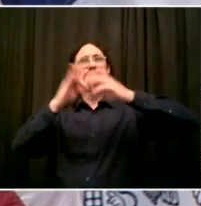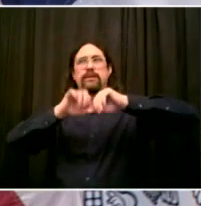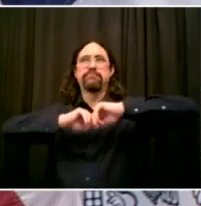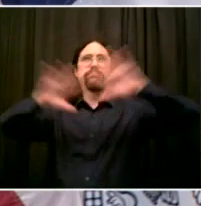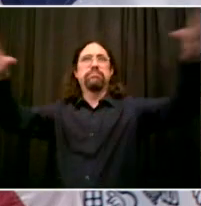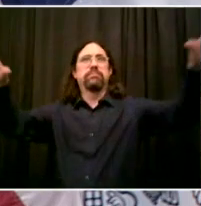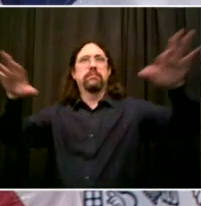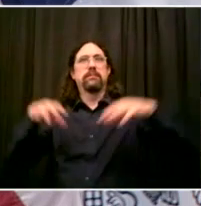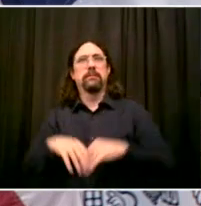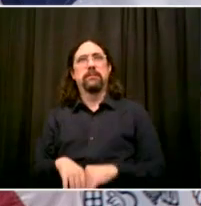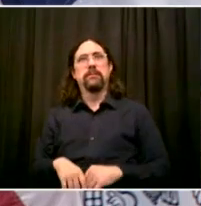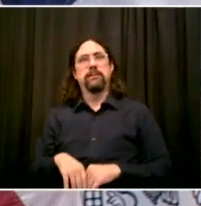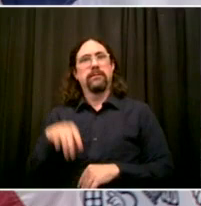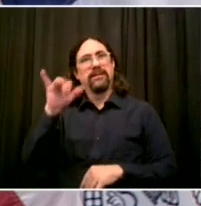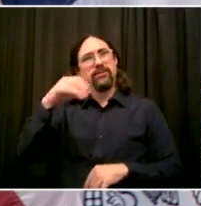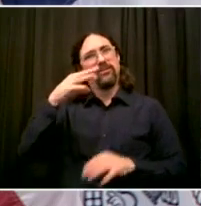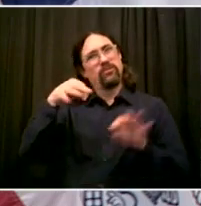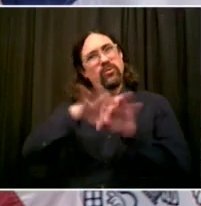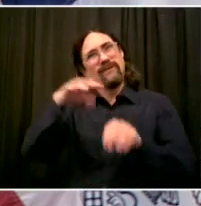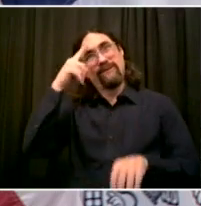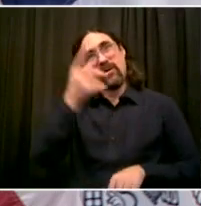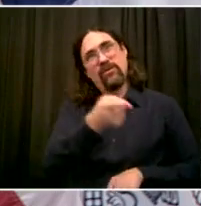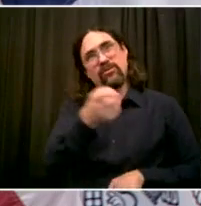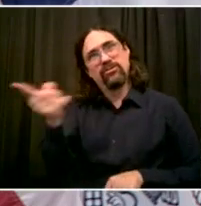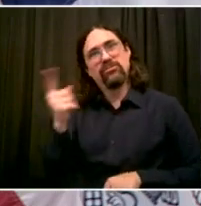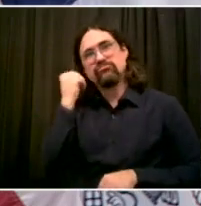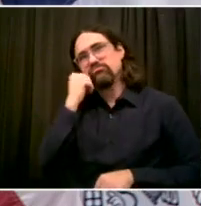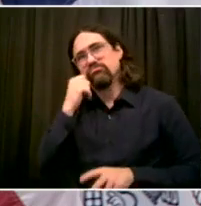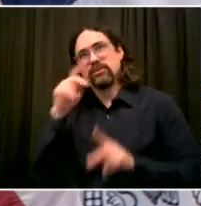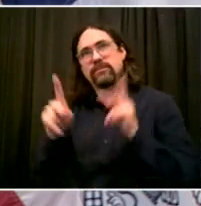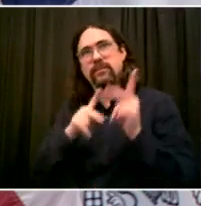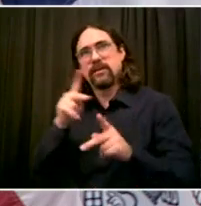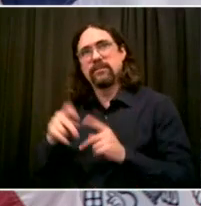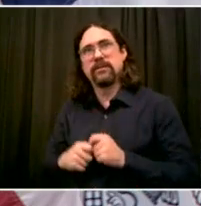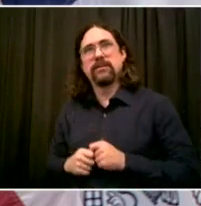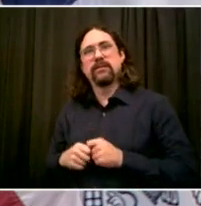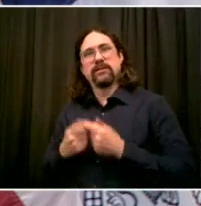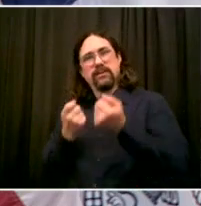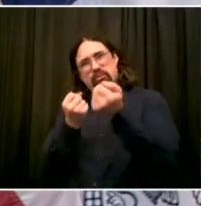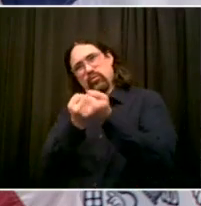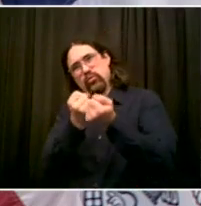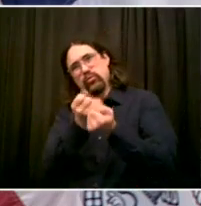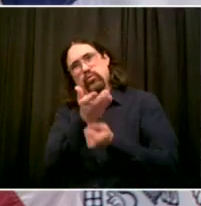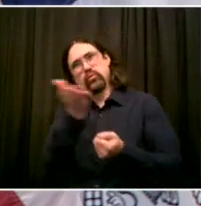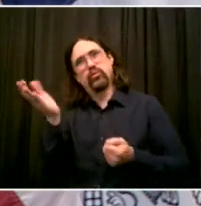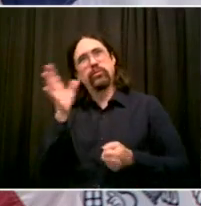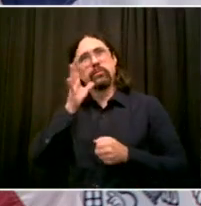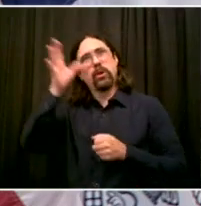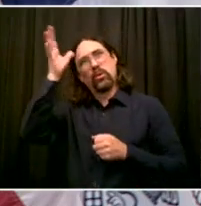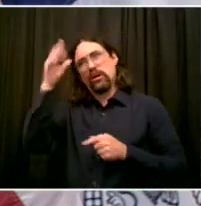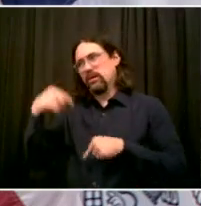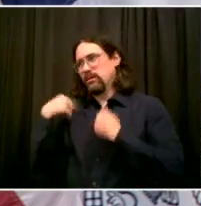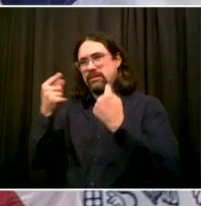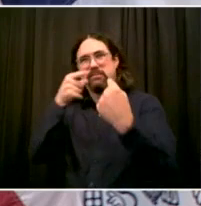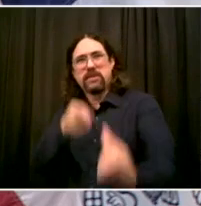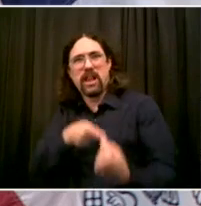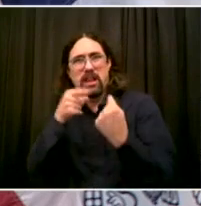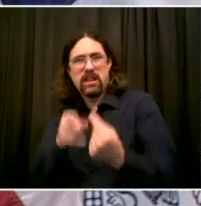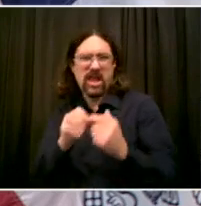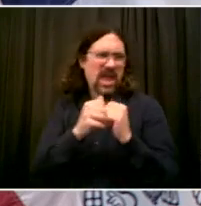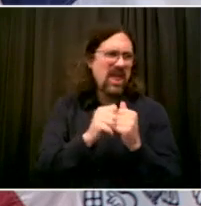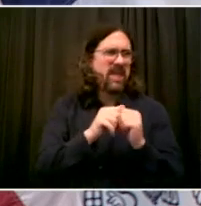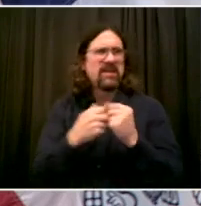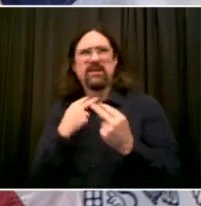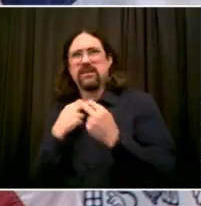Parents who have been struggling for months to somehow find a way to keep their livelihood while educating their